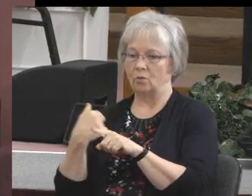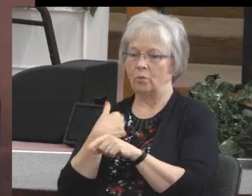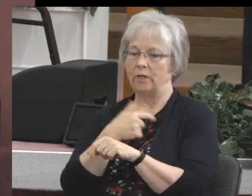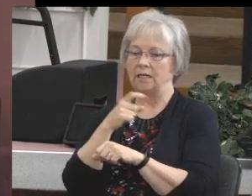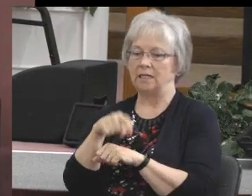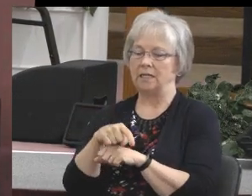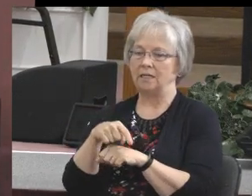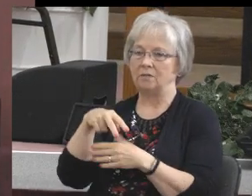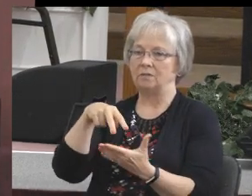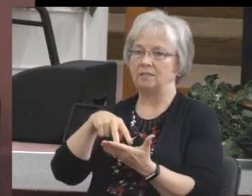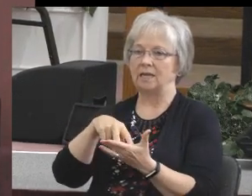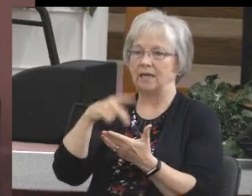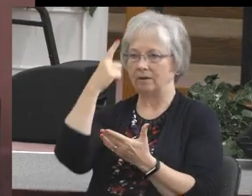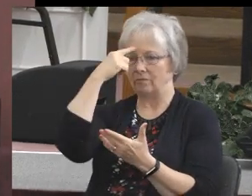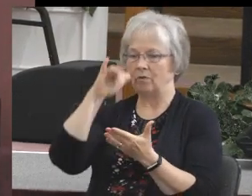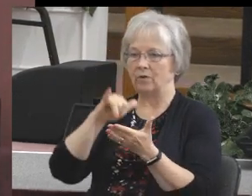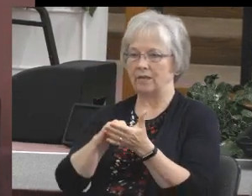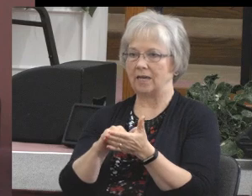Let me just say it this way.